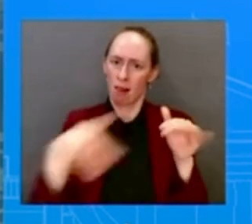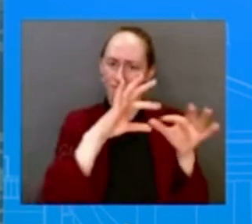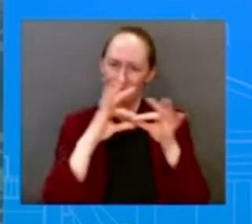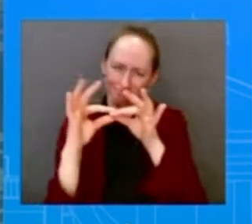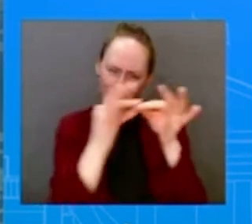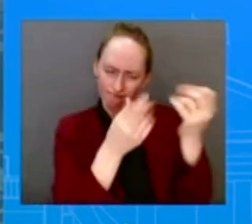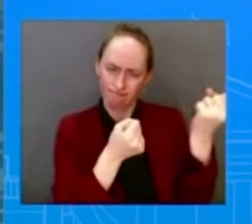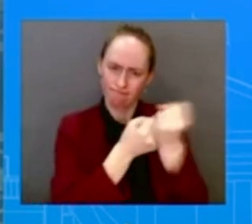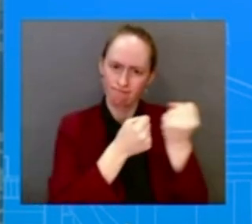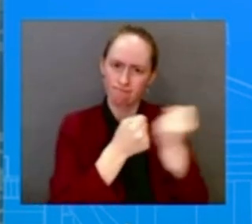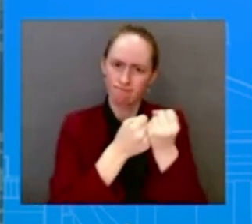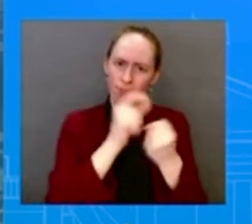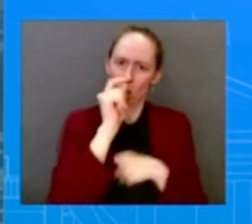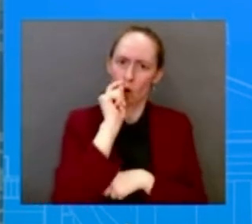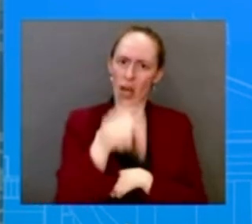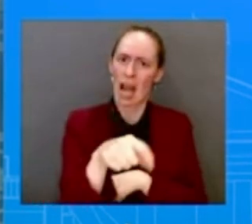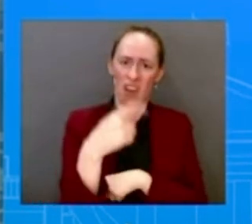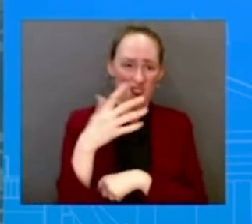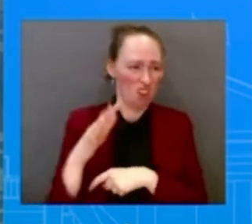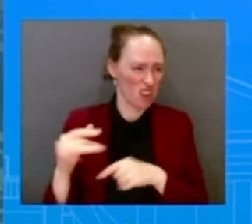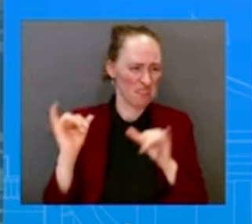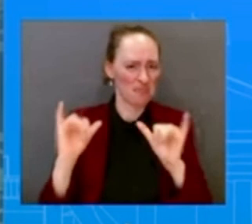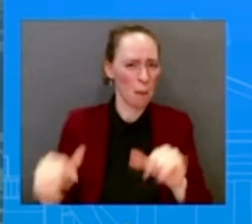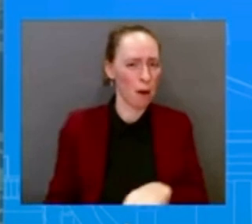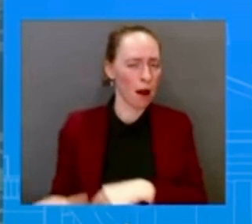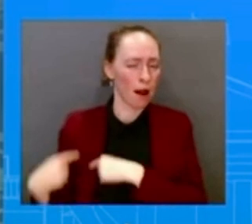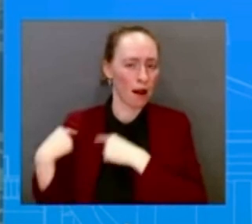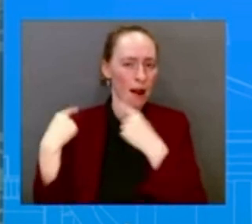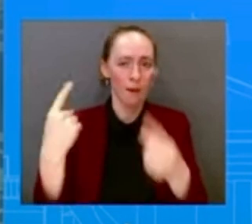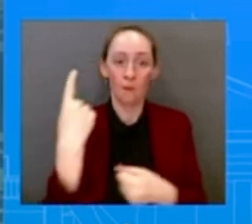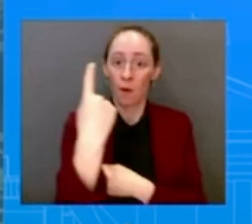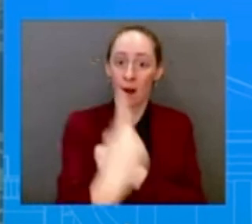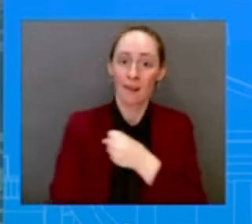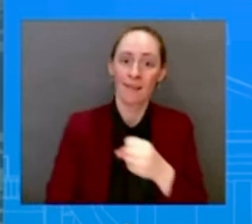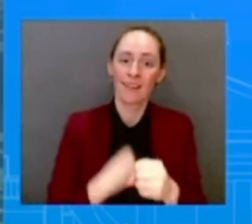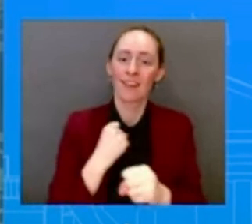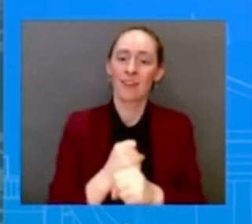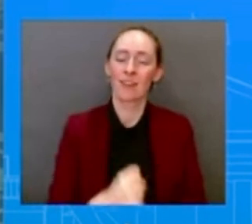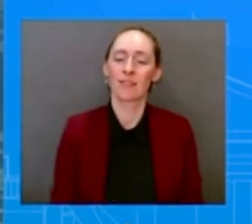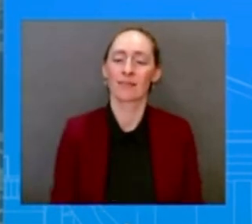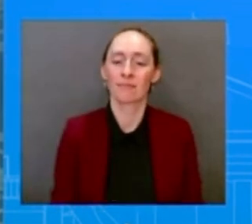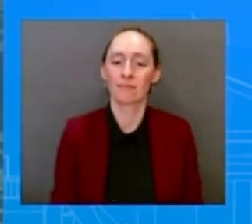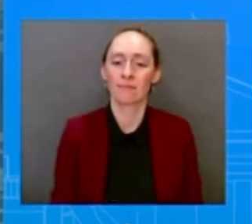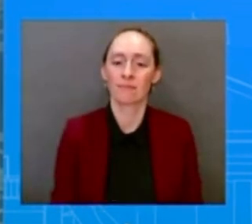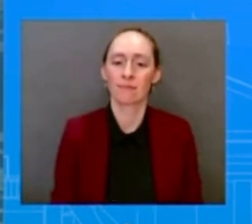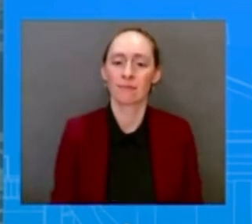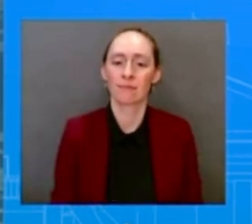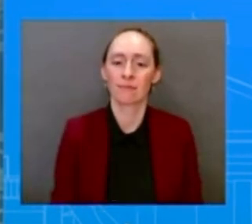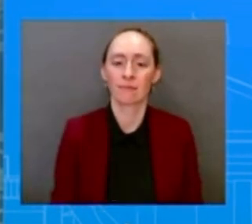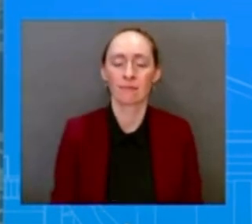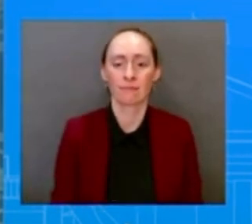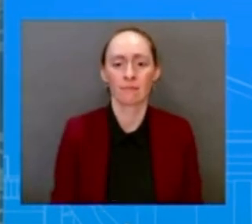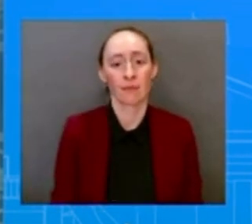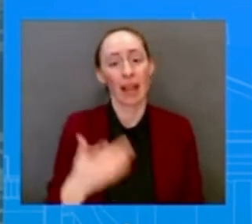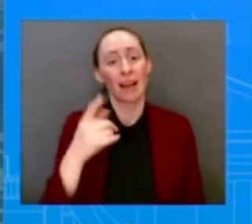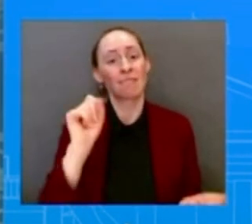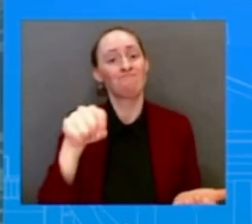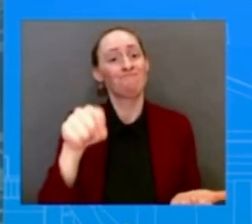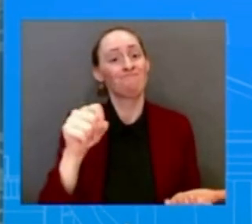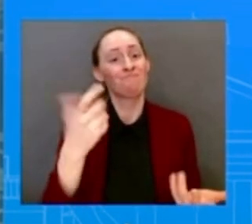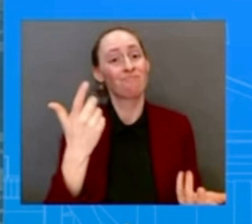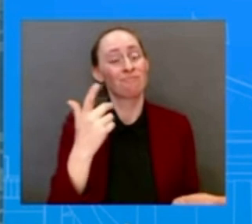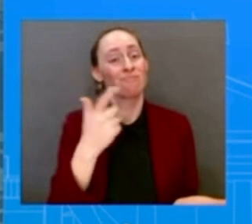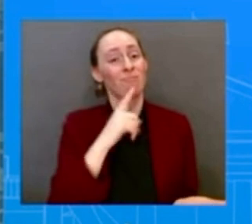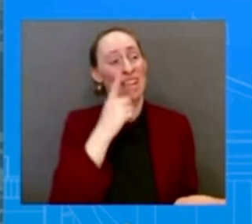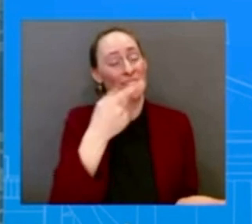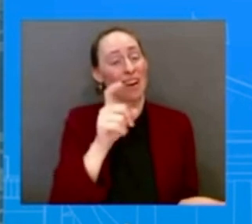president didn't have to make a trip around a one-year anniversary of a war that never should have started? Sadly, that's where we are, and he wants to make sure that he's sending